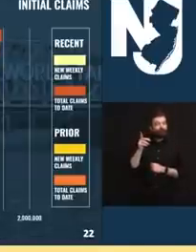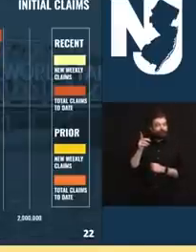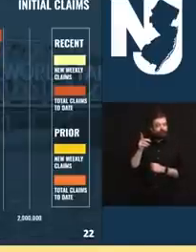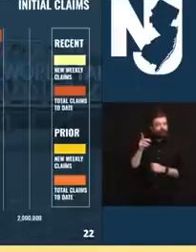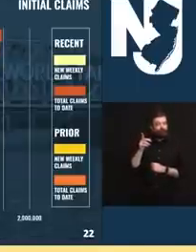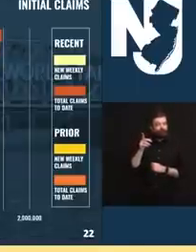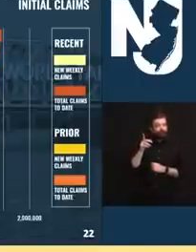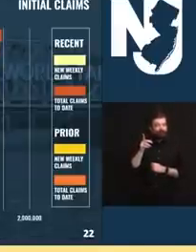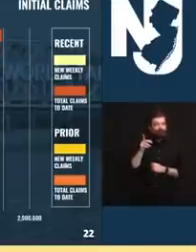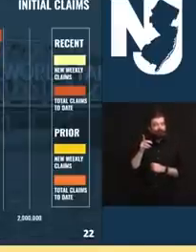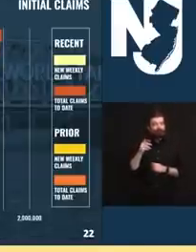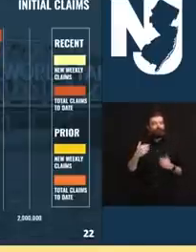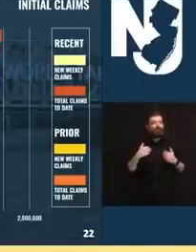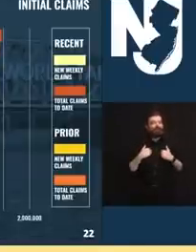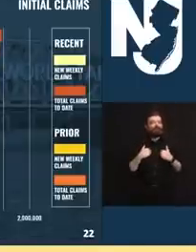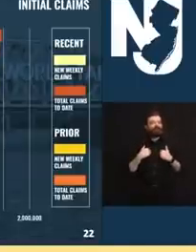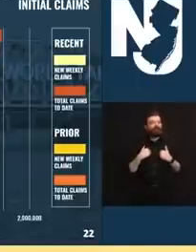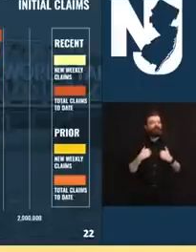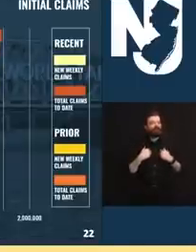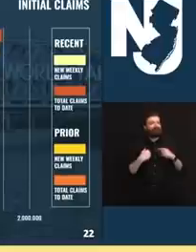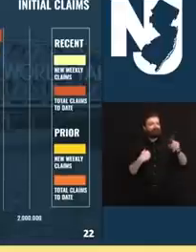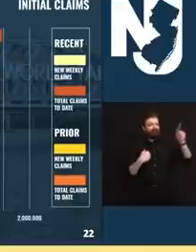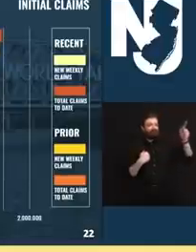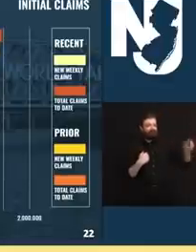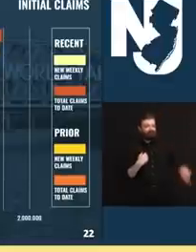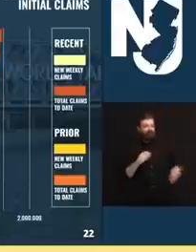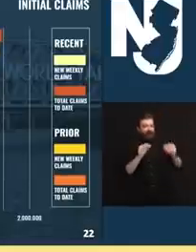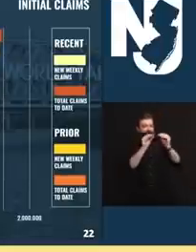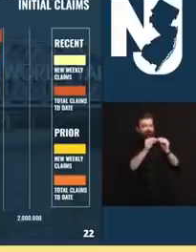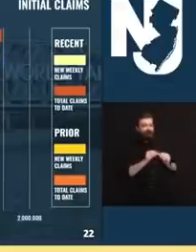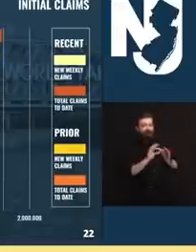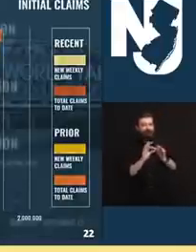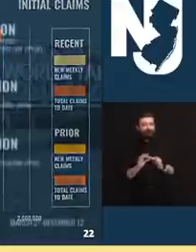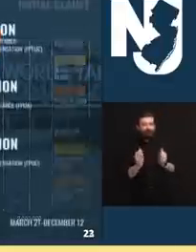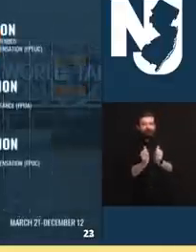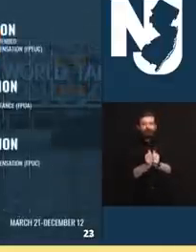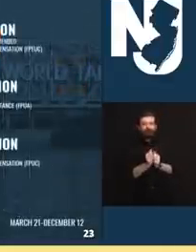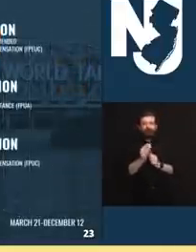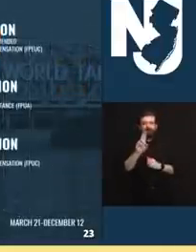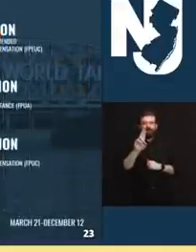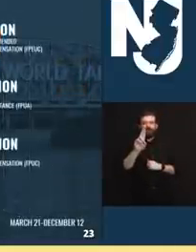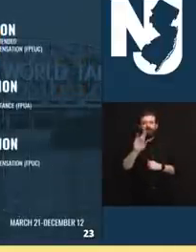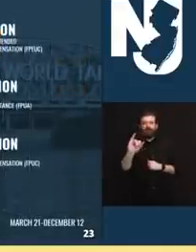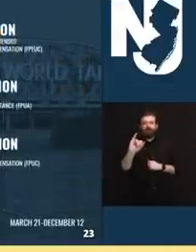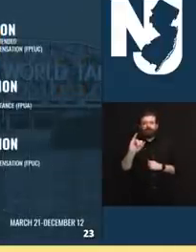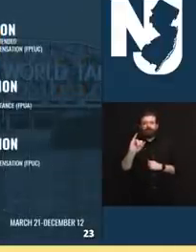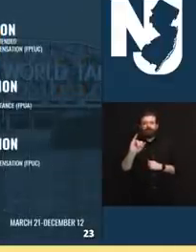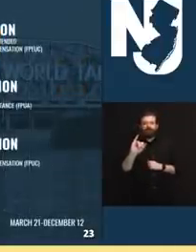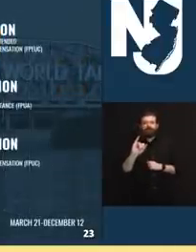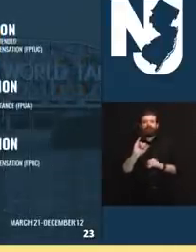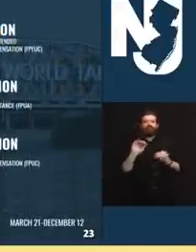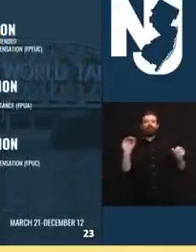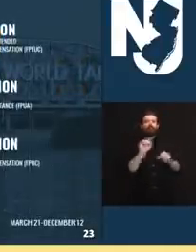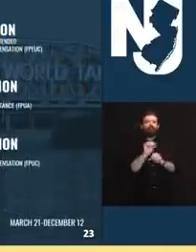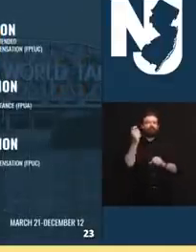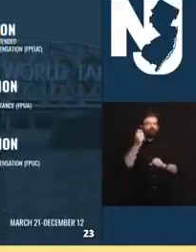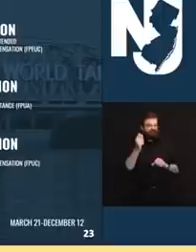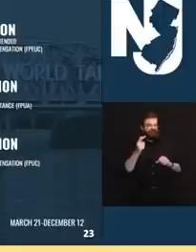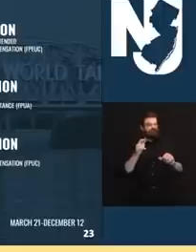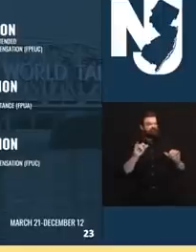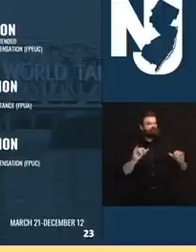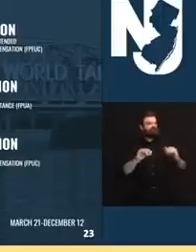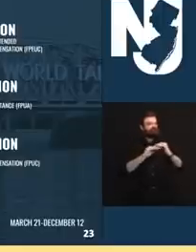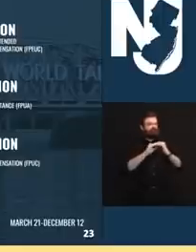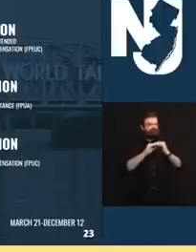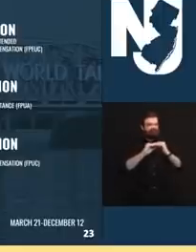level from the prior week at just over 16,000, and overall New Jersey workers impacted by the pandemic have now